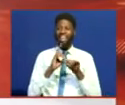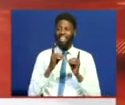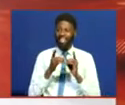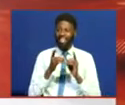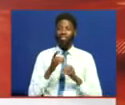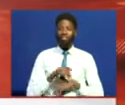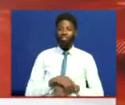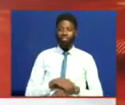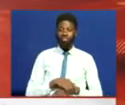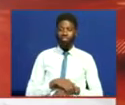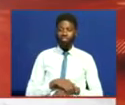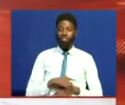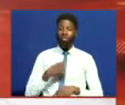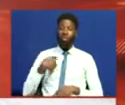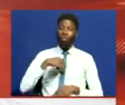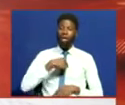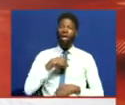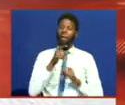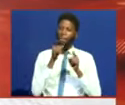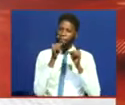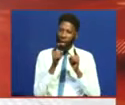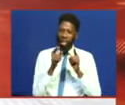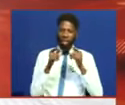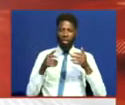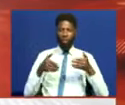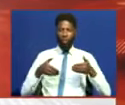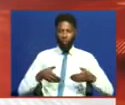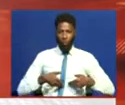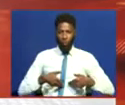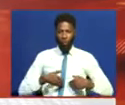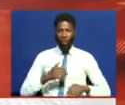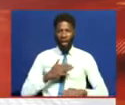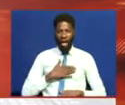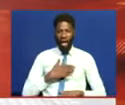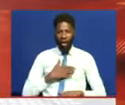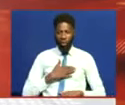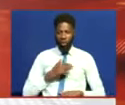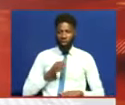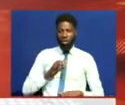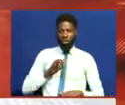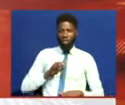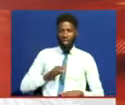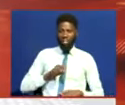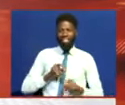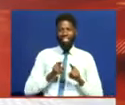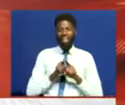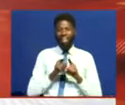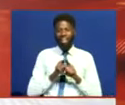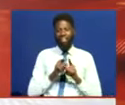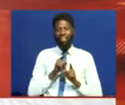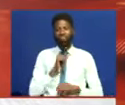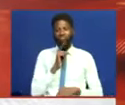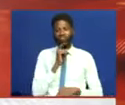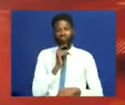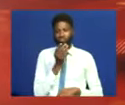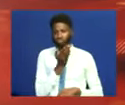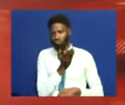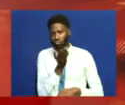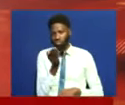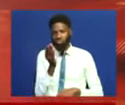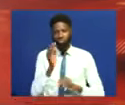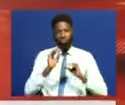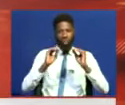us educate our youth, both female and male, so that they know what we have in our